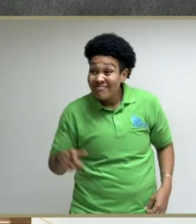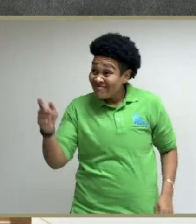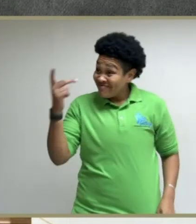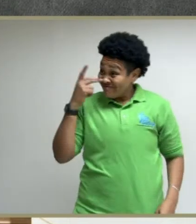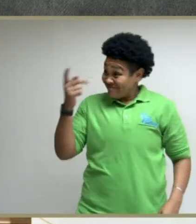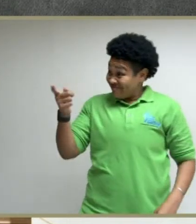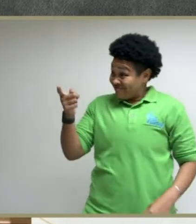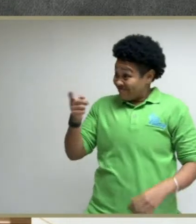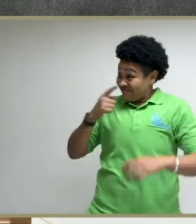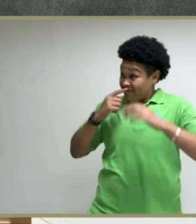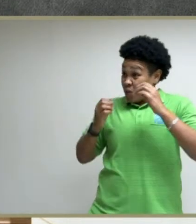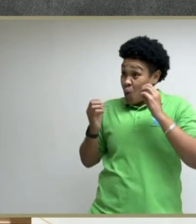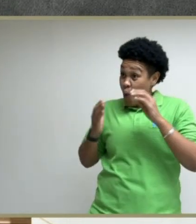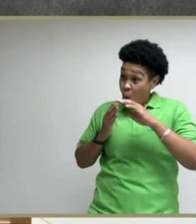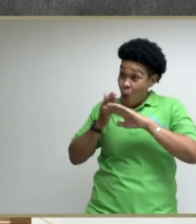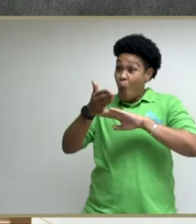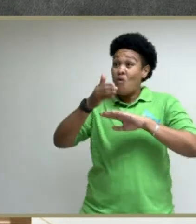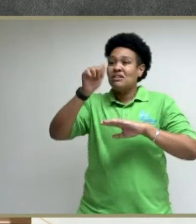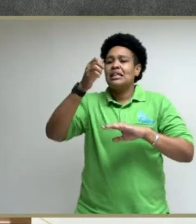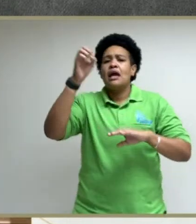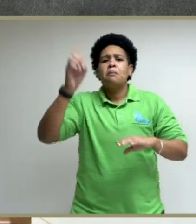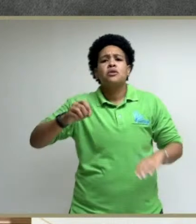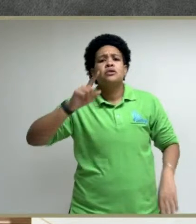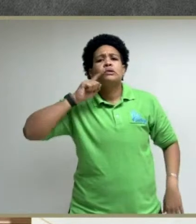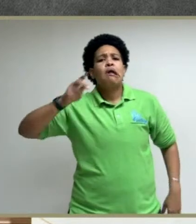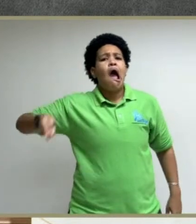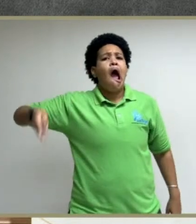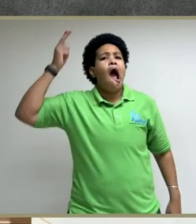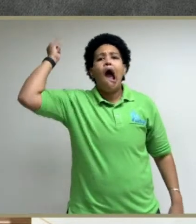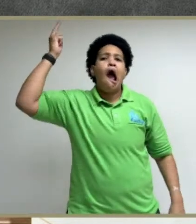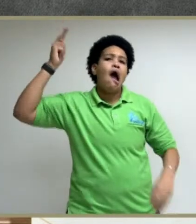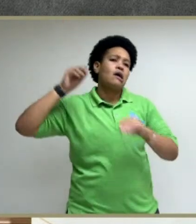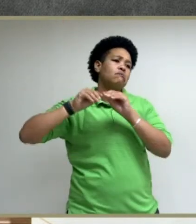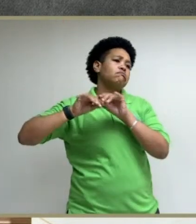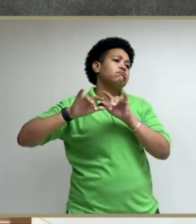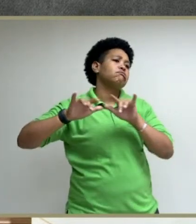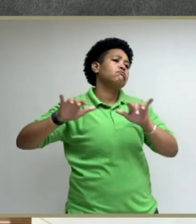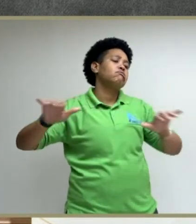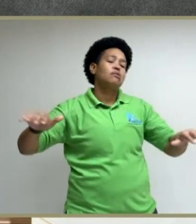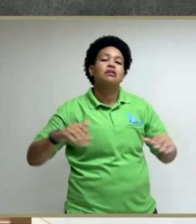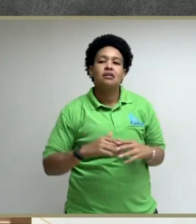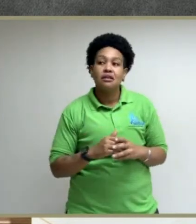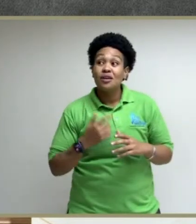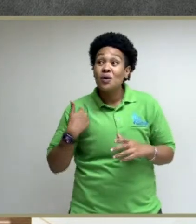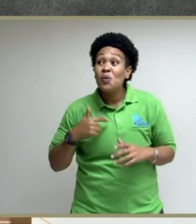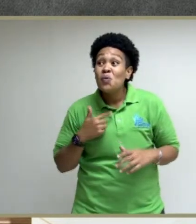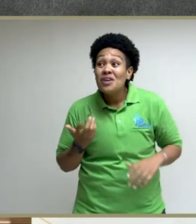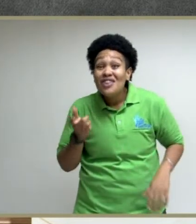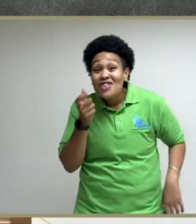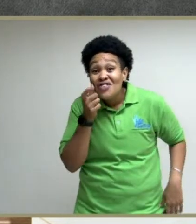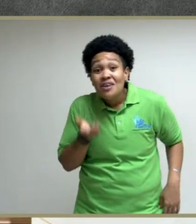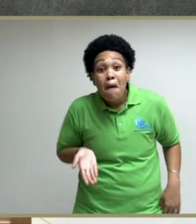greater than 10% is very high transmission. We had gone up to